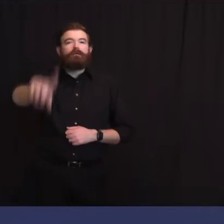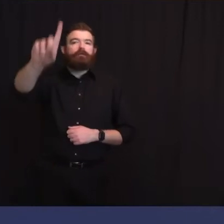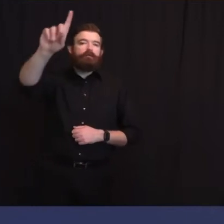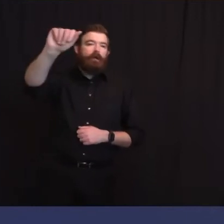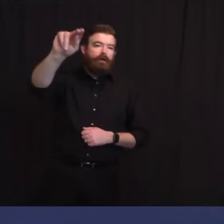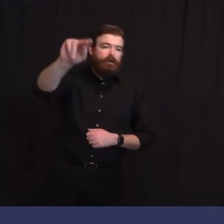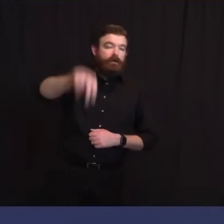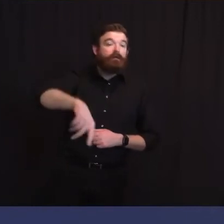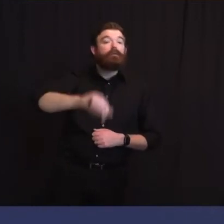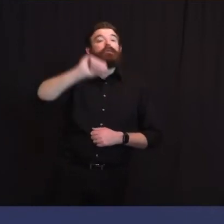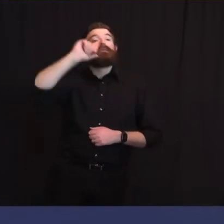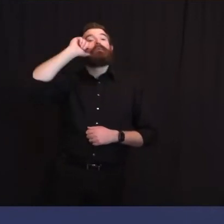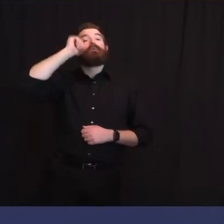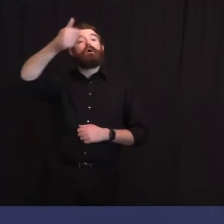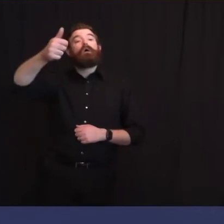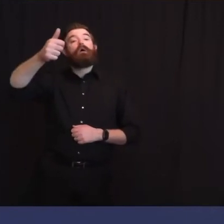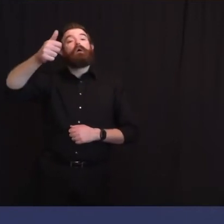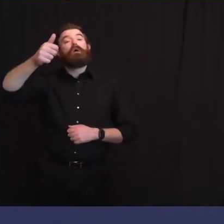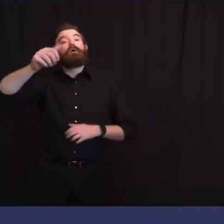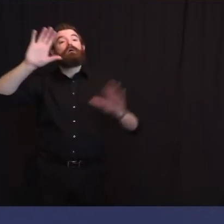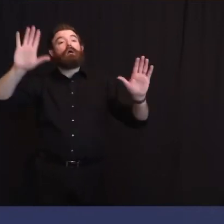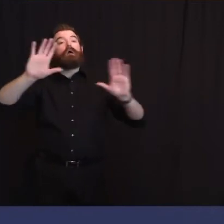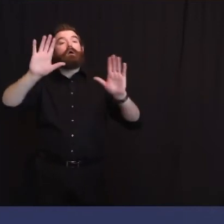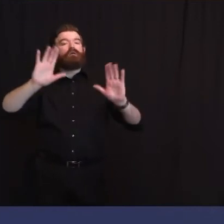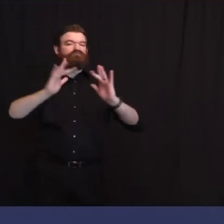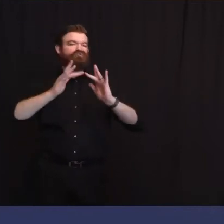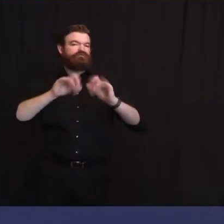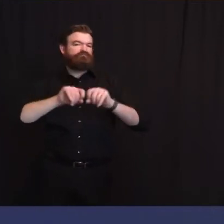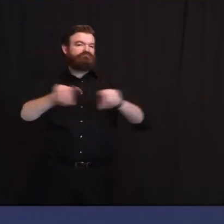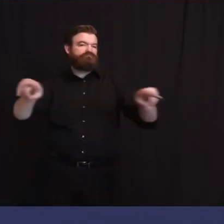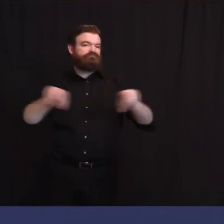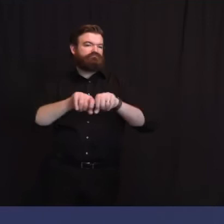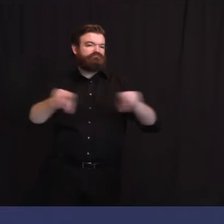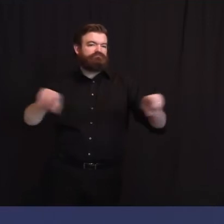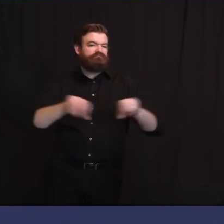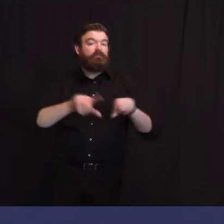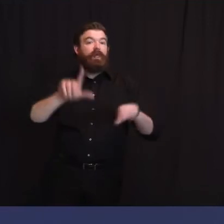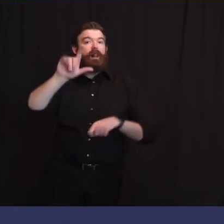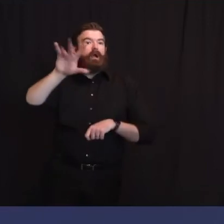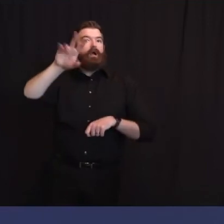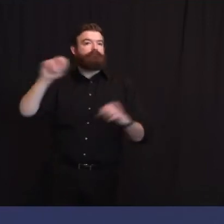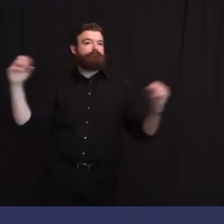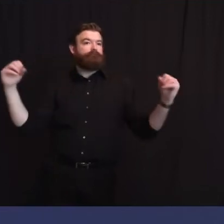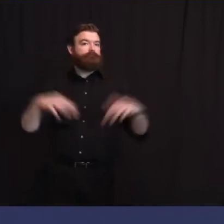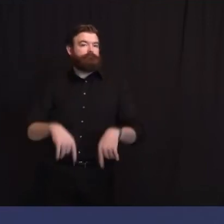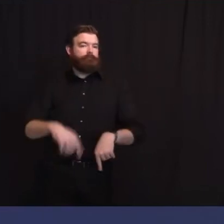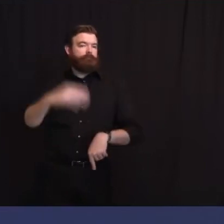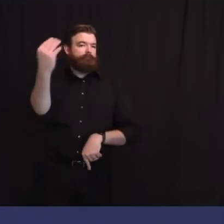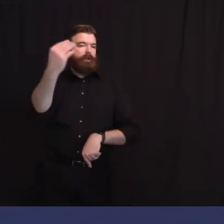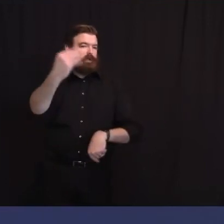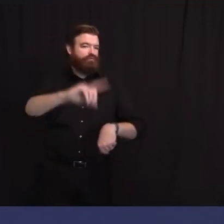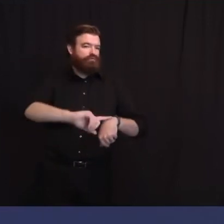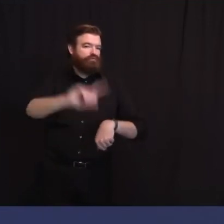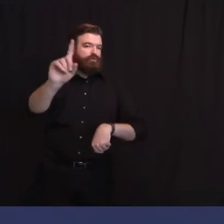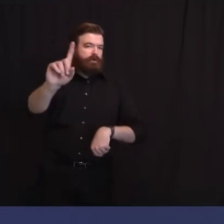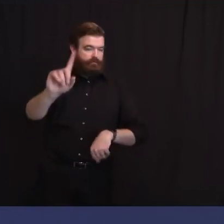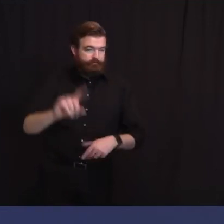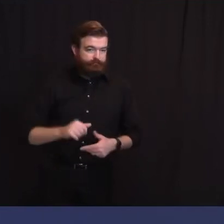tomorrow and Sunday, unless you hear otherwise, and we will be back live at 1 o'clock on Monday. And really, again, the only potential